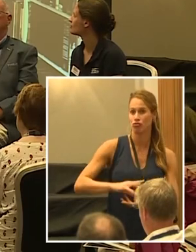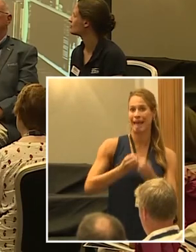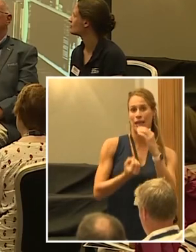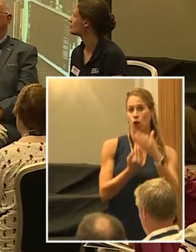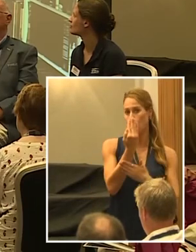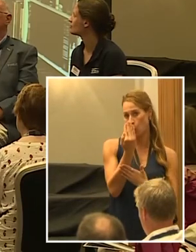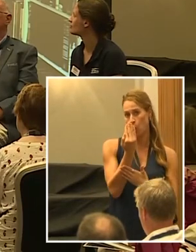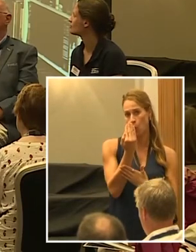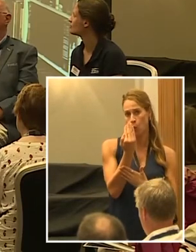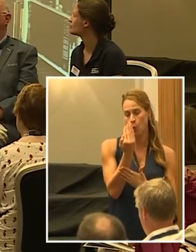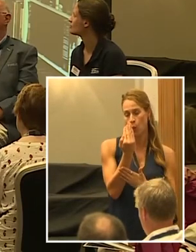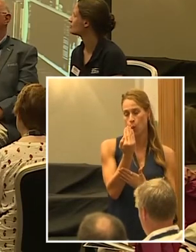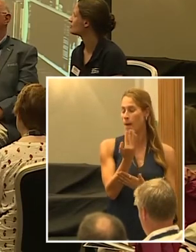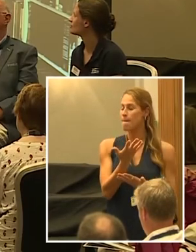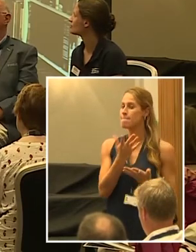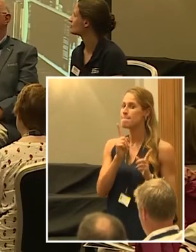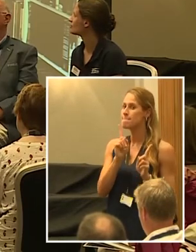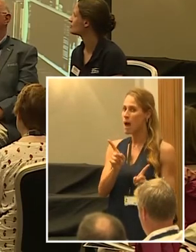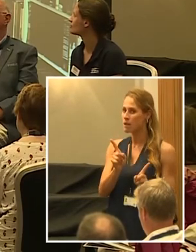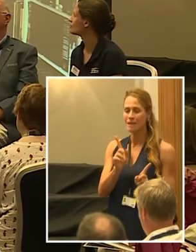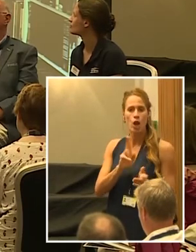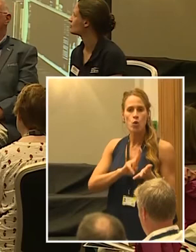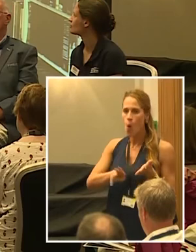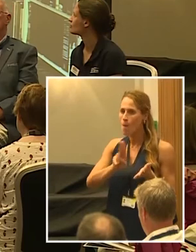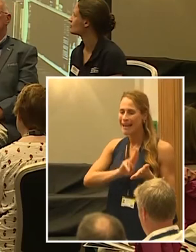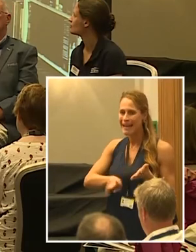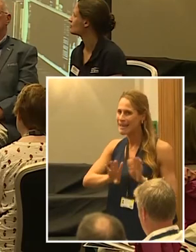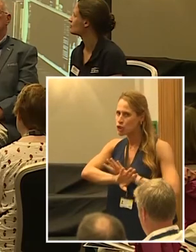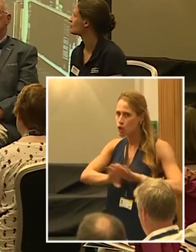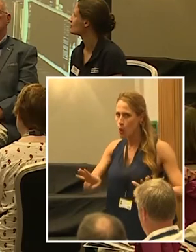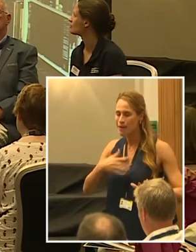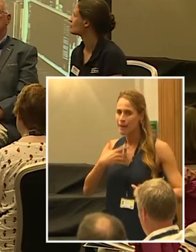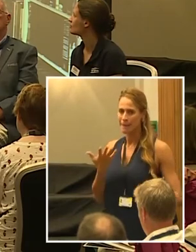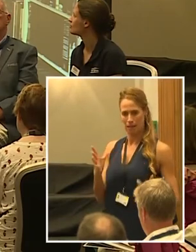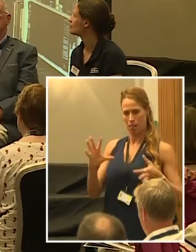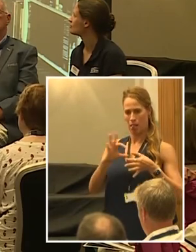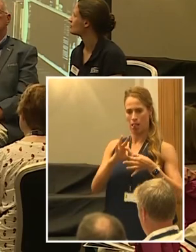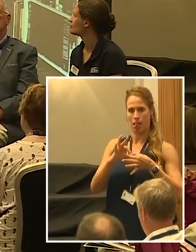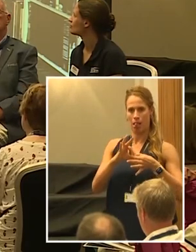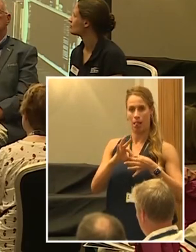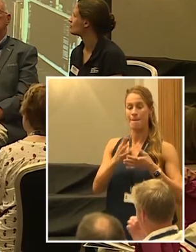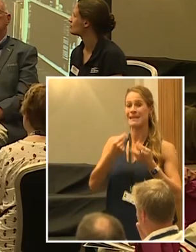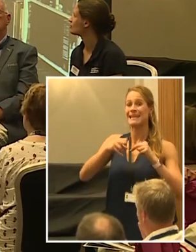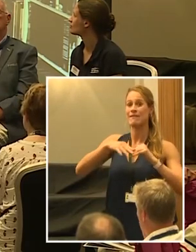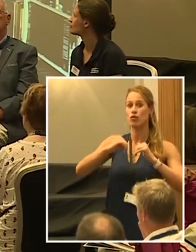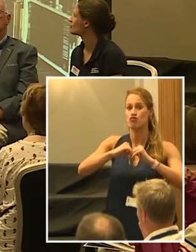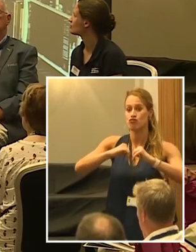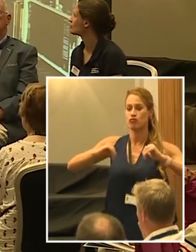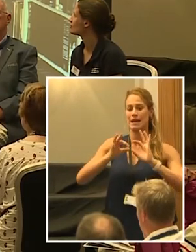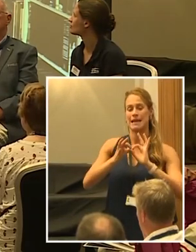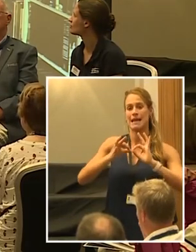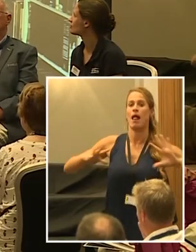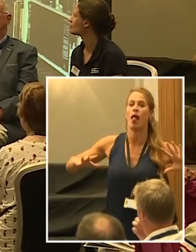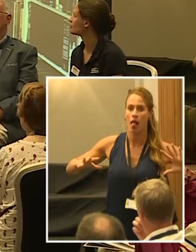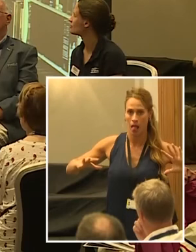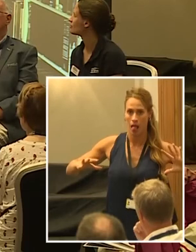is because they are so locked together. It's called contact inhibition. But if you release them from contact